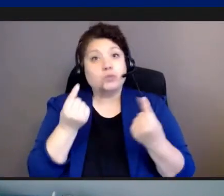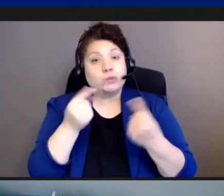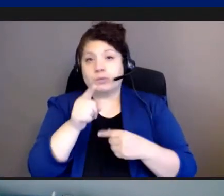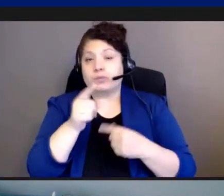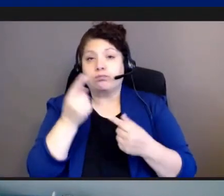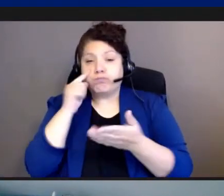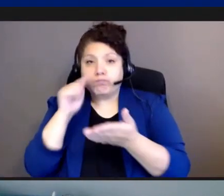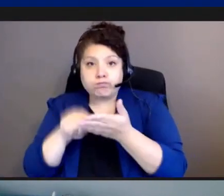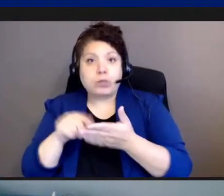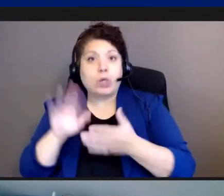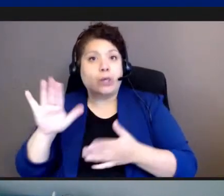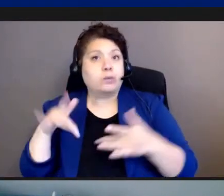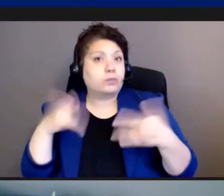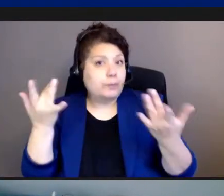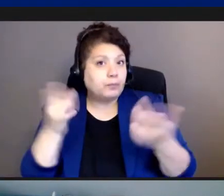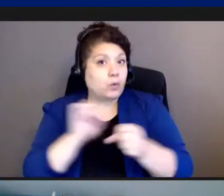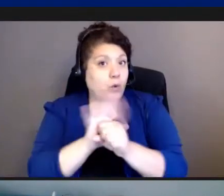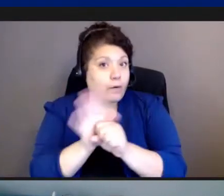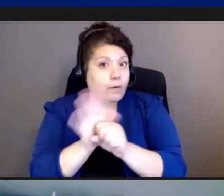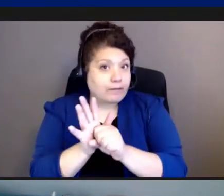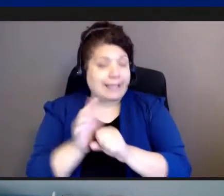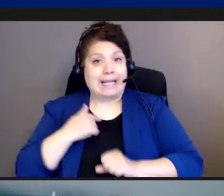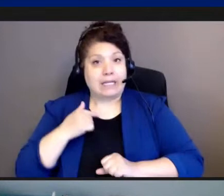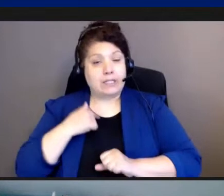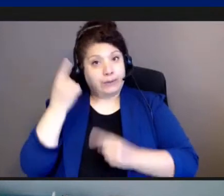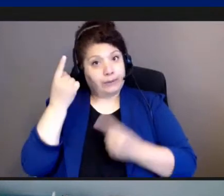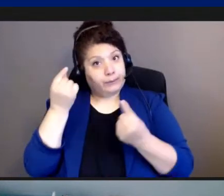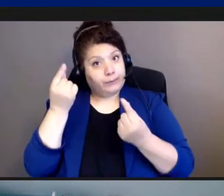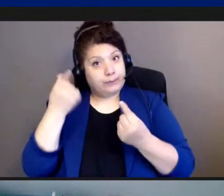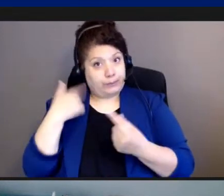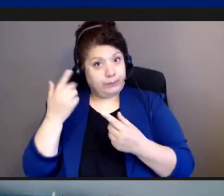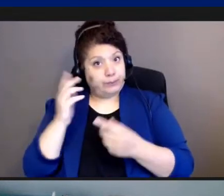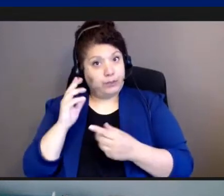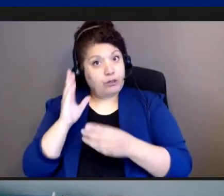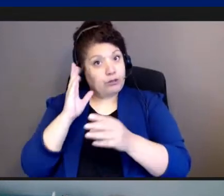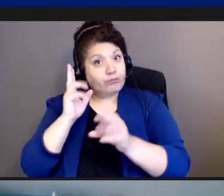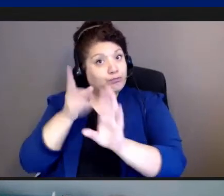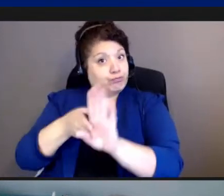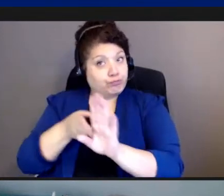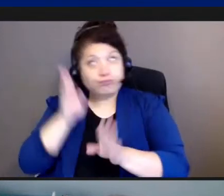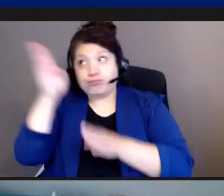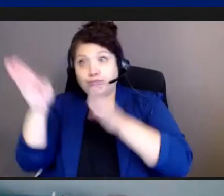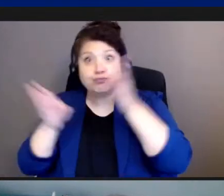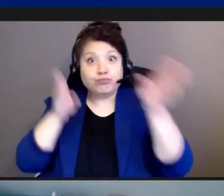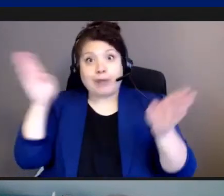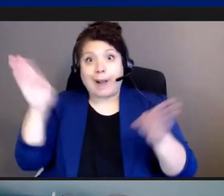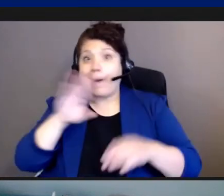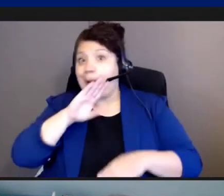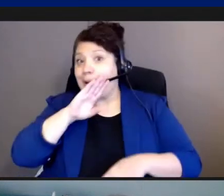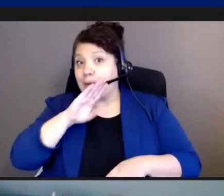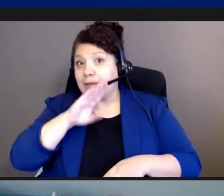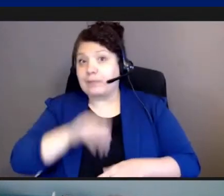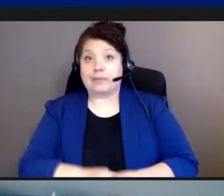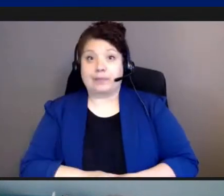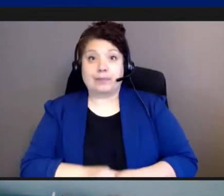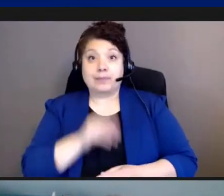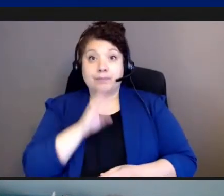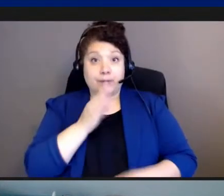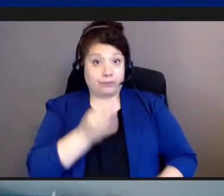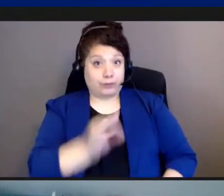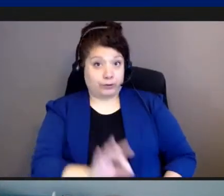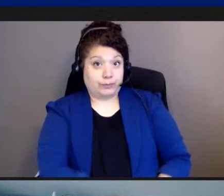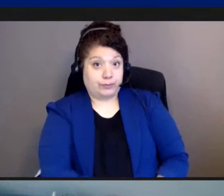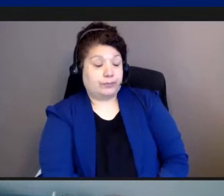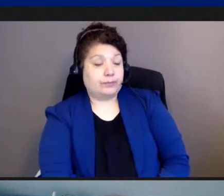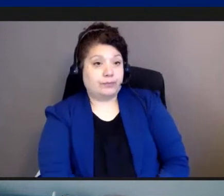happening in our community before assessing the risk of any large-scale activity or event. Pour l'Halloween, nous surveillons les nombres à chaque